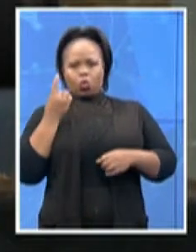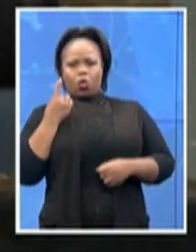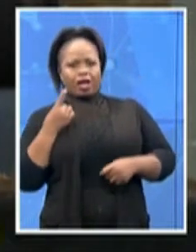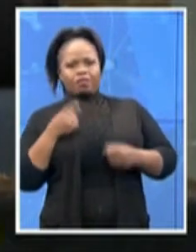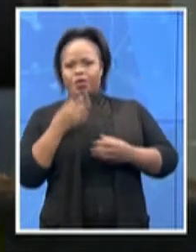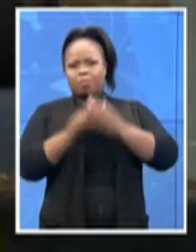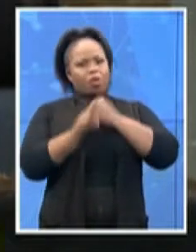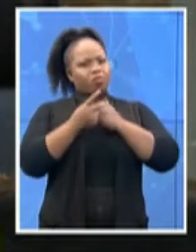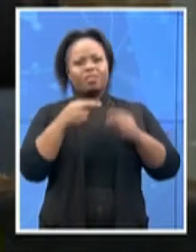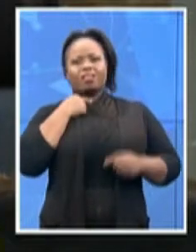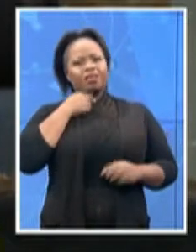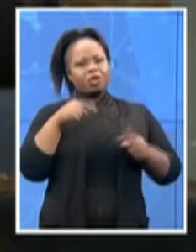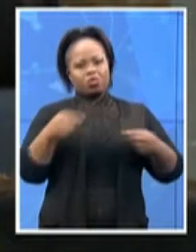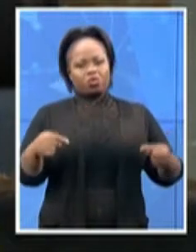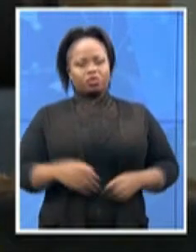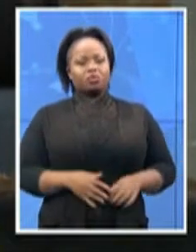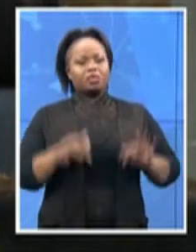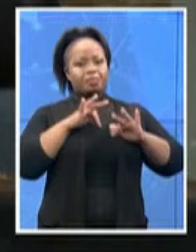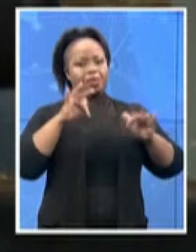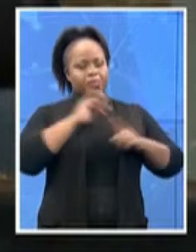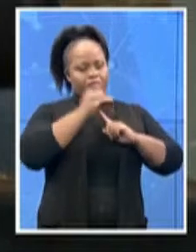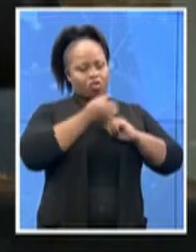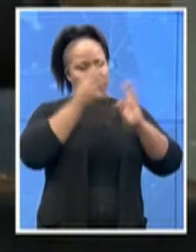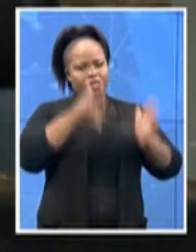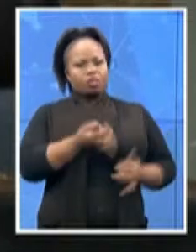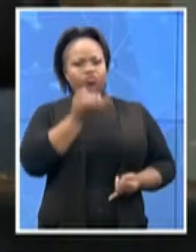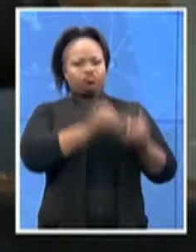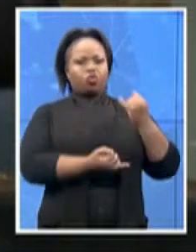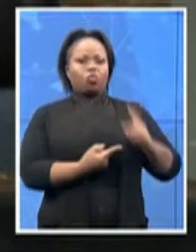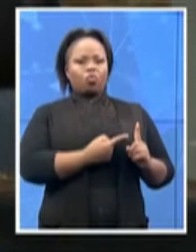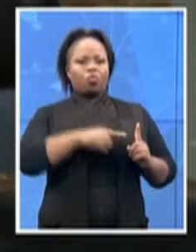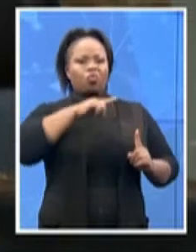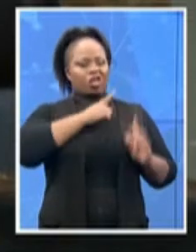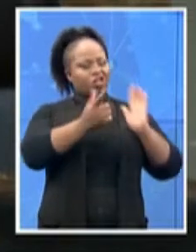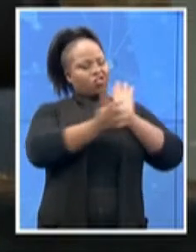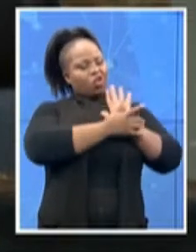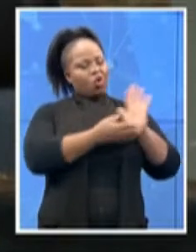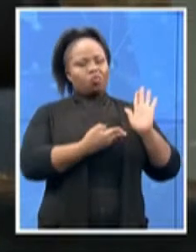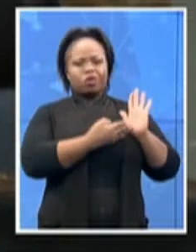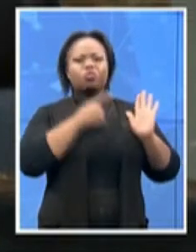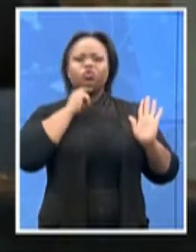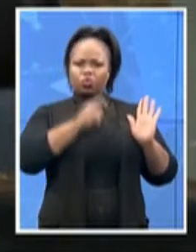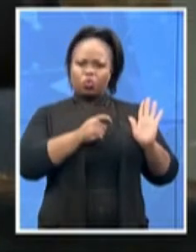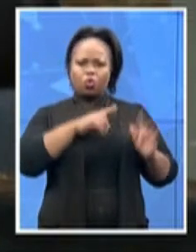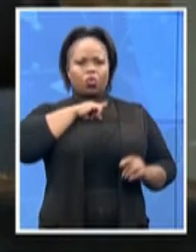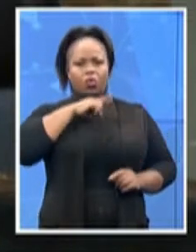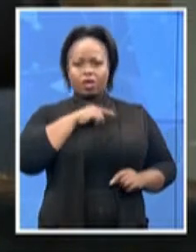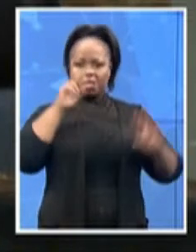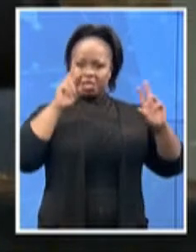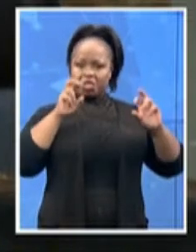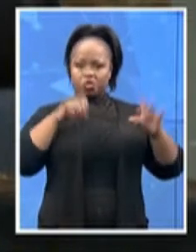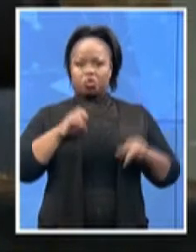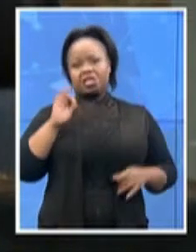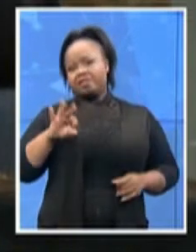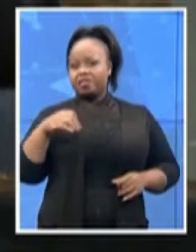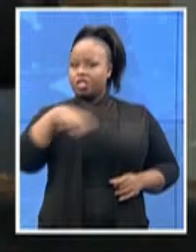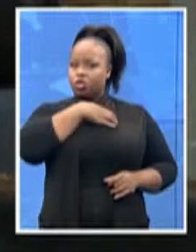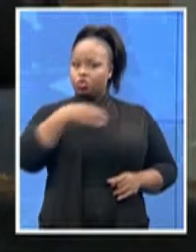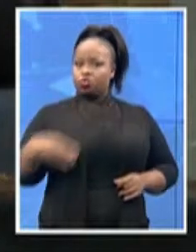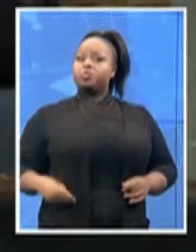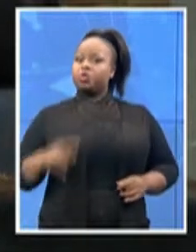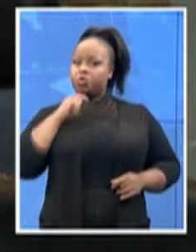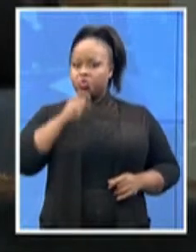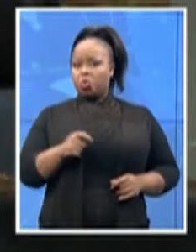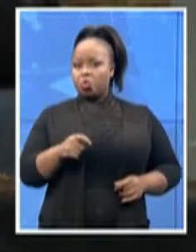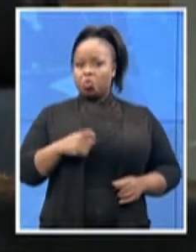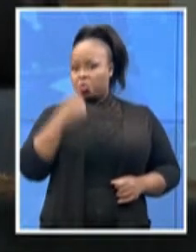facts and on the law with regard to the issue whether the President had willfully misled Parliament, and the High